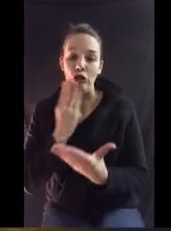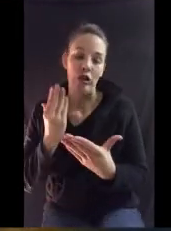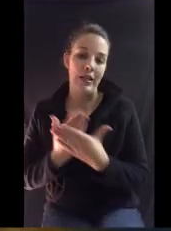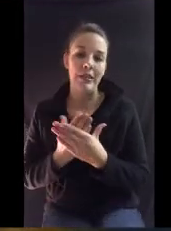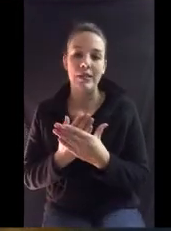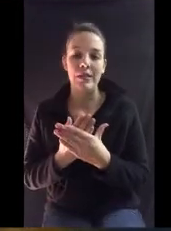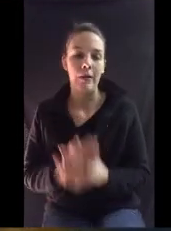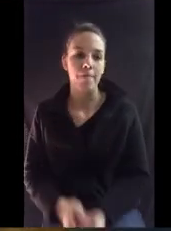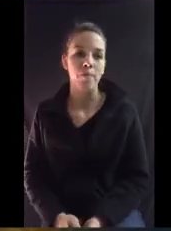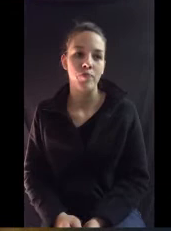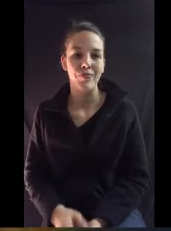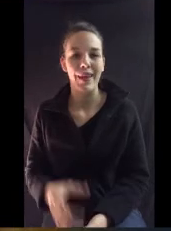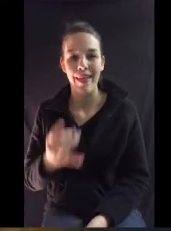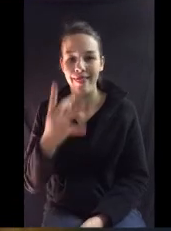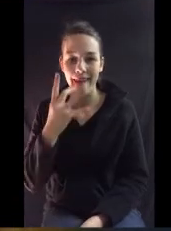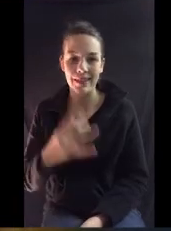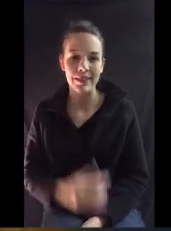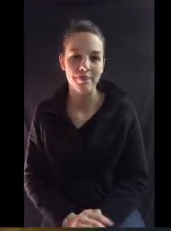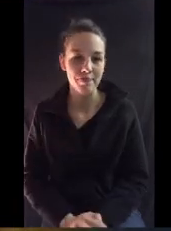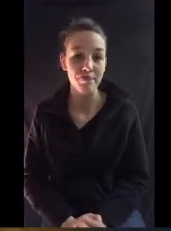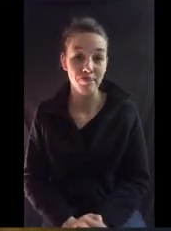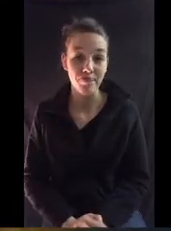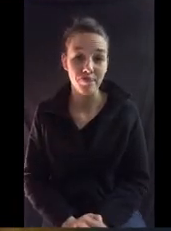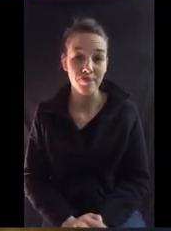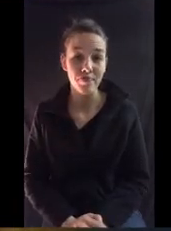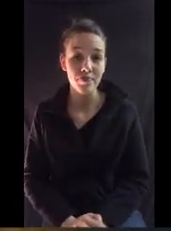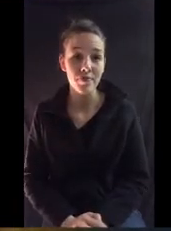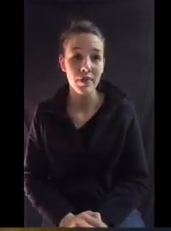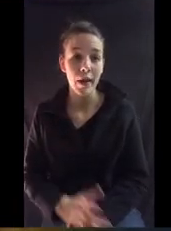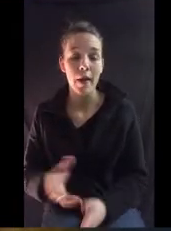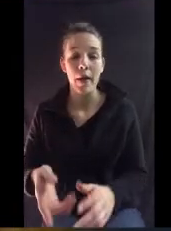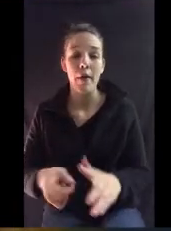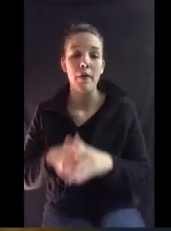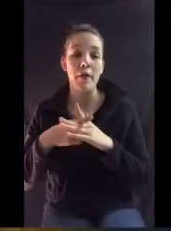he will bring us goodness and light."